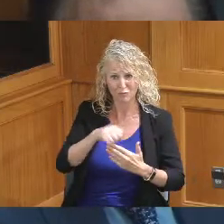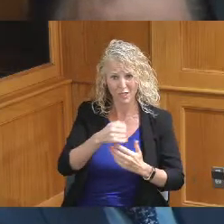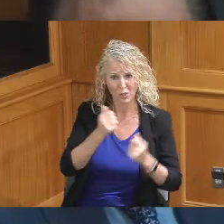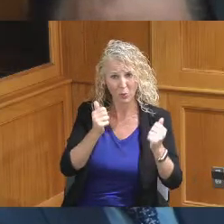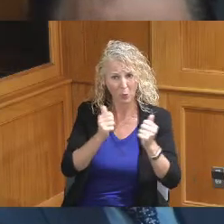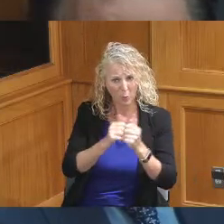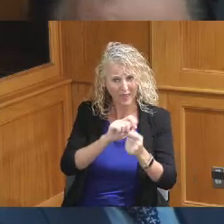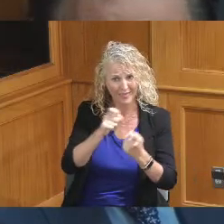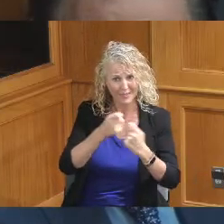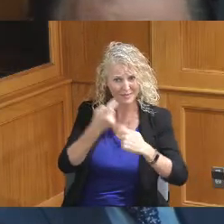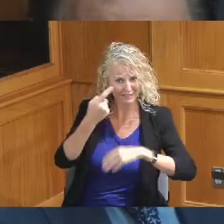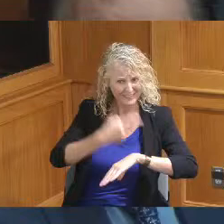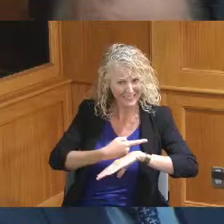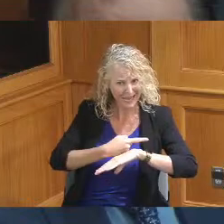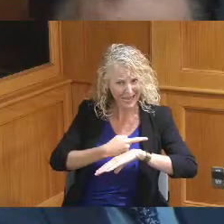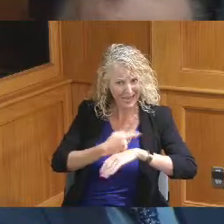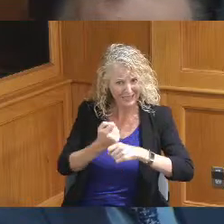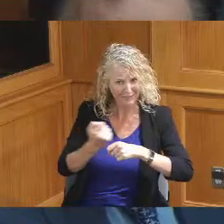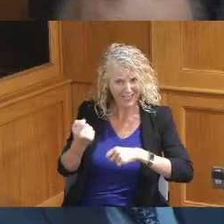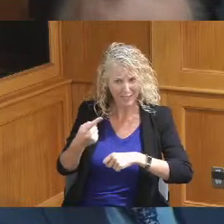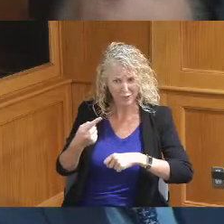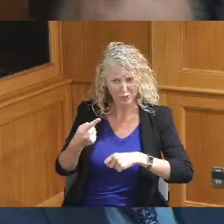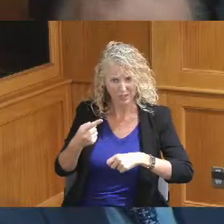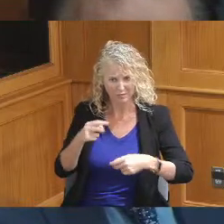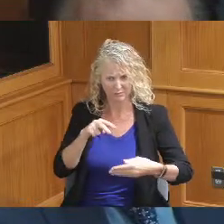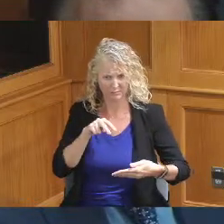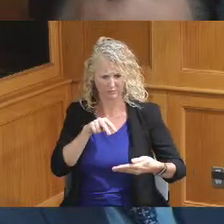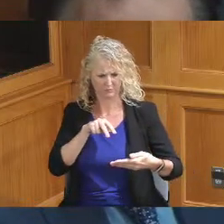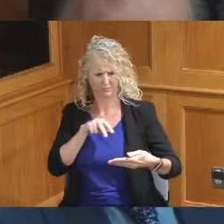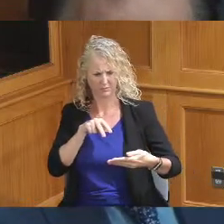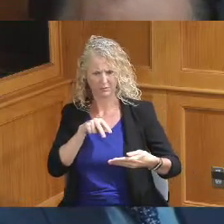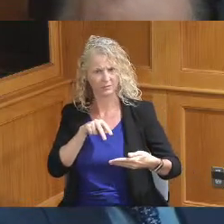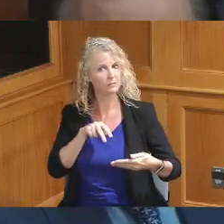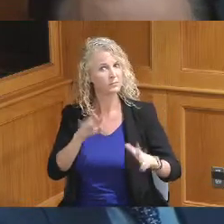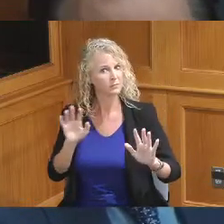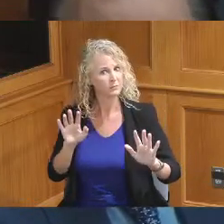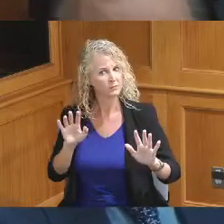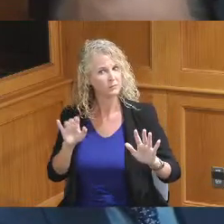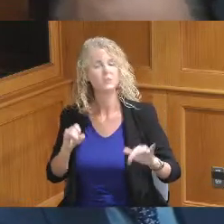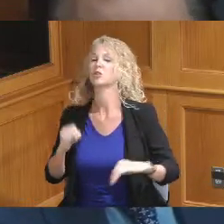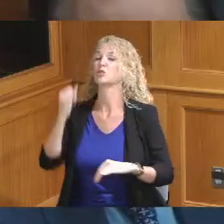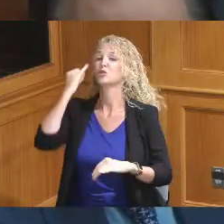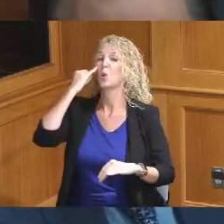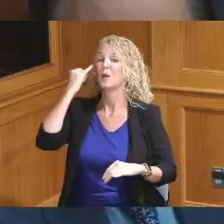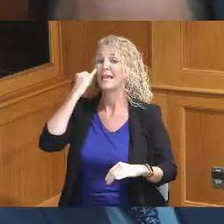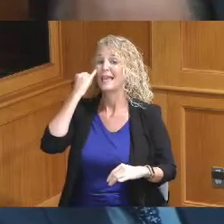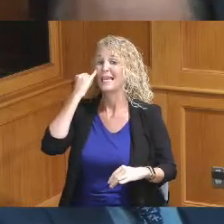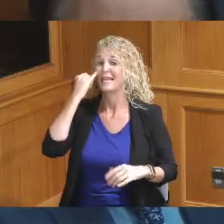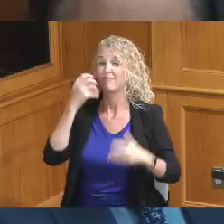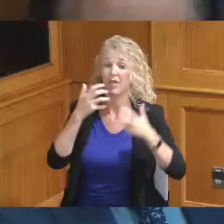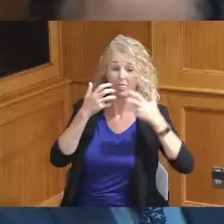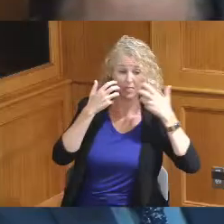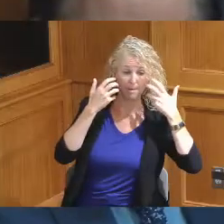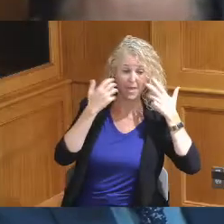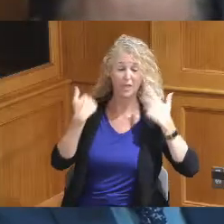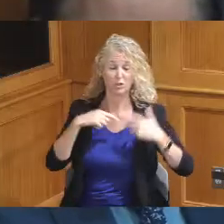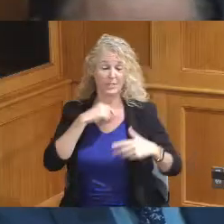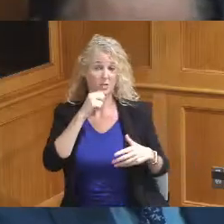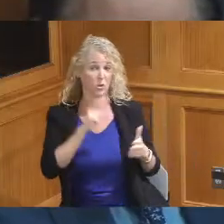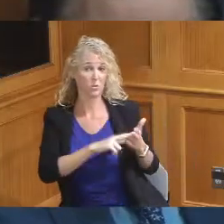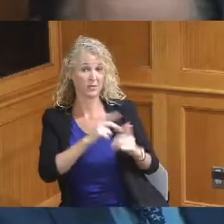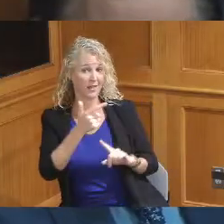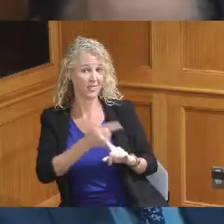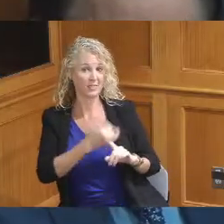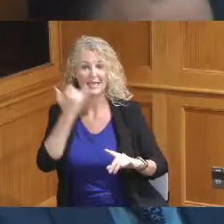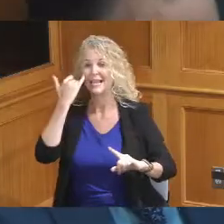10th, 2026 is the completion date. So if it don't work out, I don't know how does that If work? the